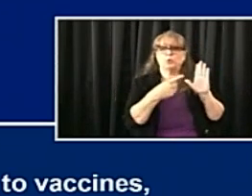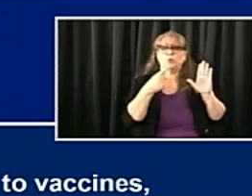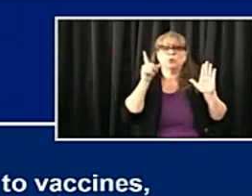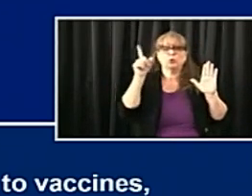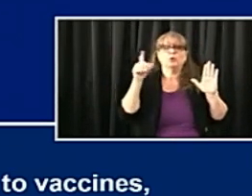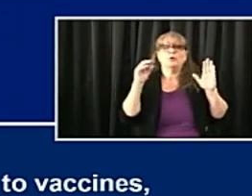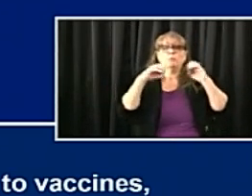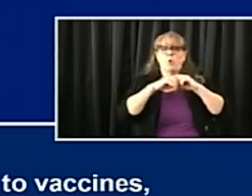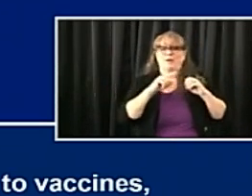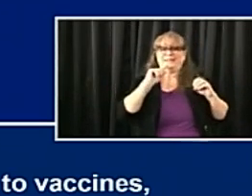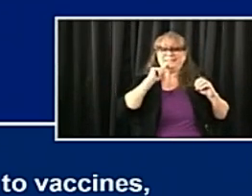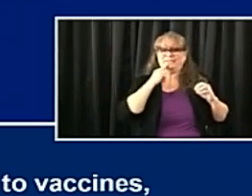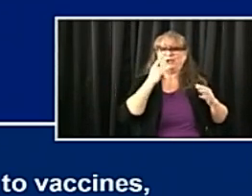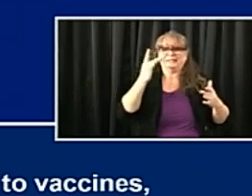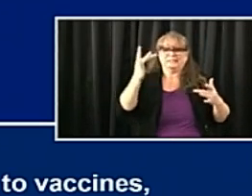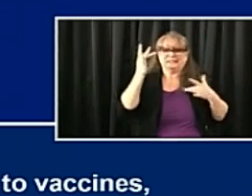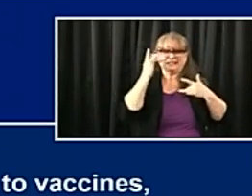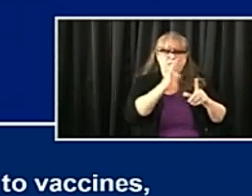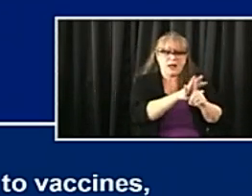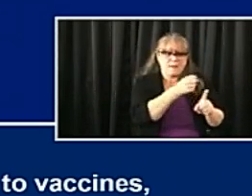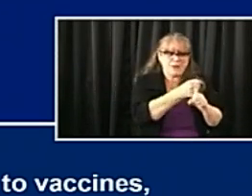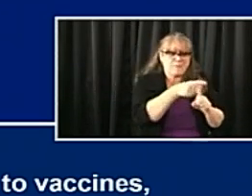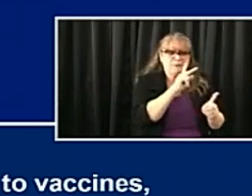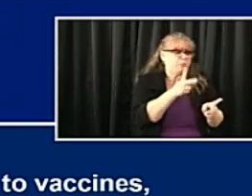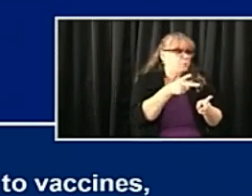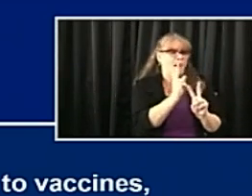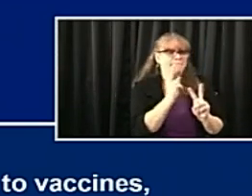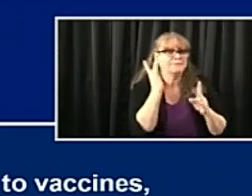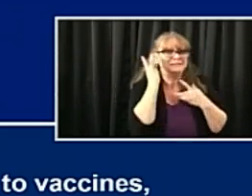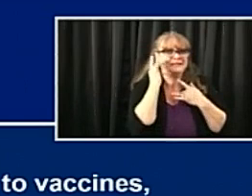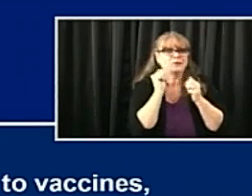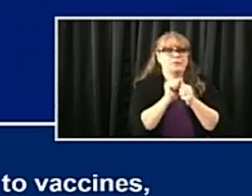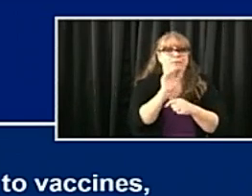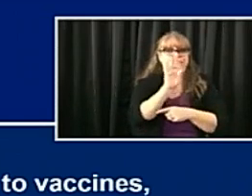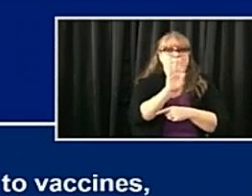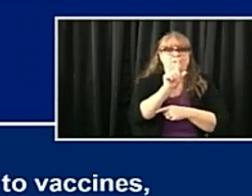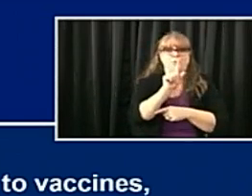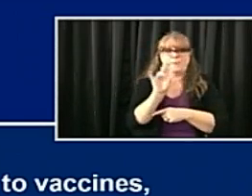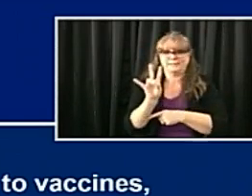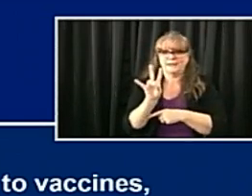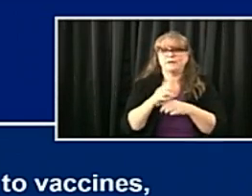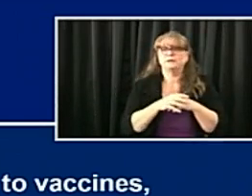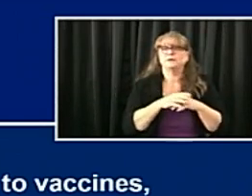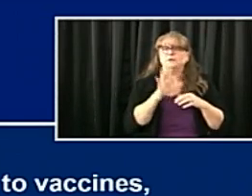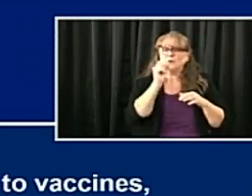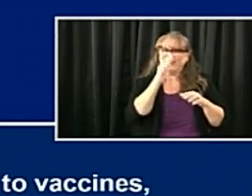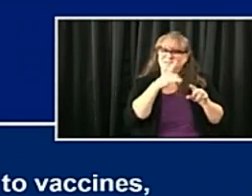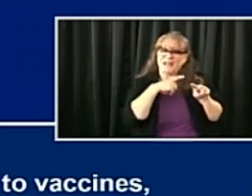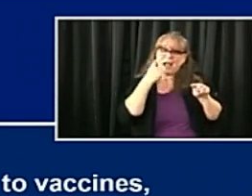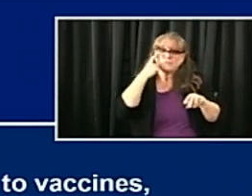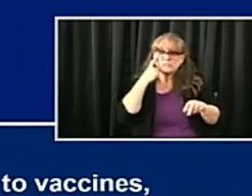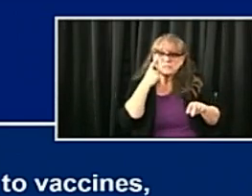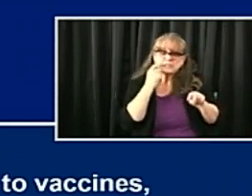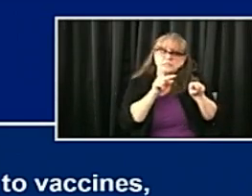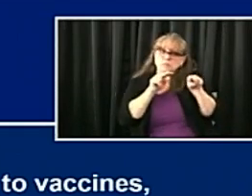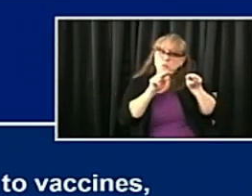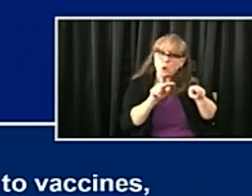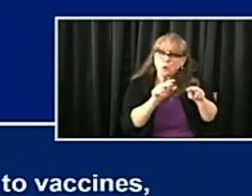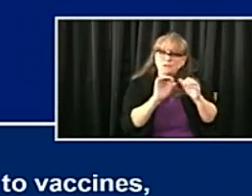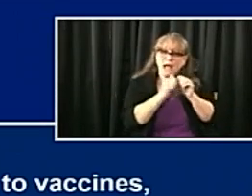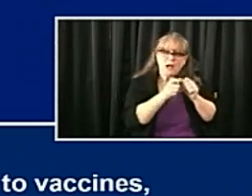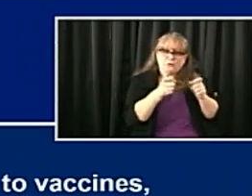in individuals, but that data is pretty limited at this point. We're obviously also paying close attention to other variants that are emerging in other parts